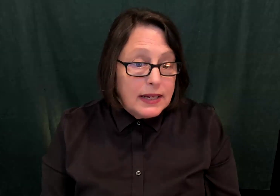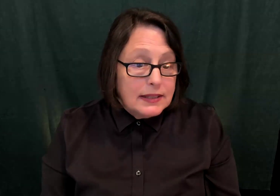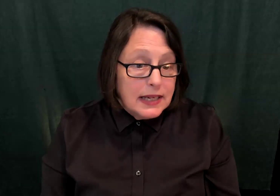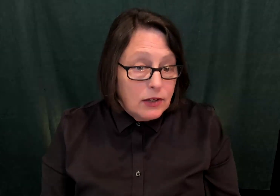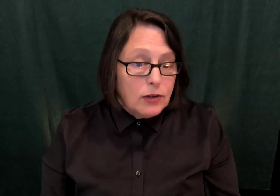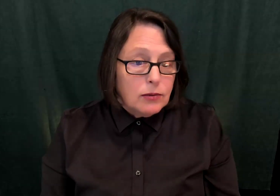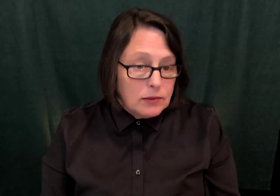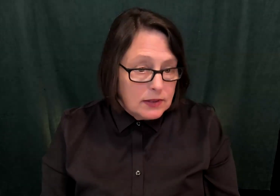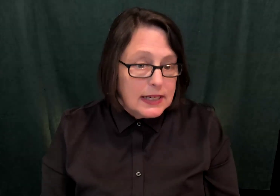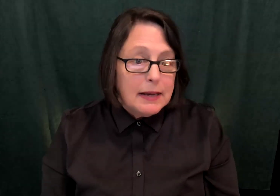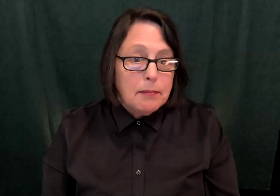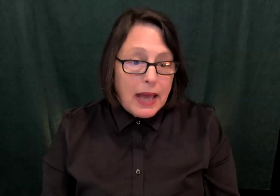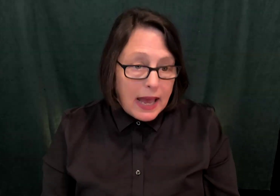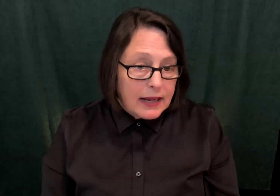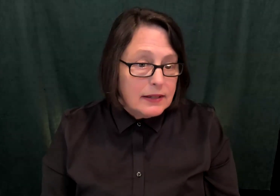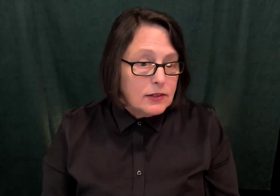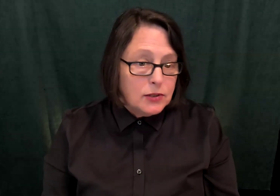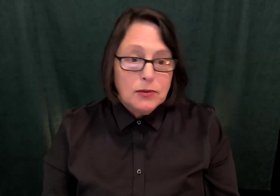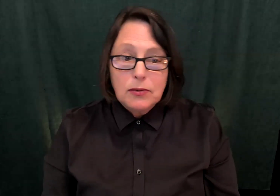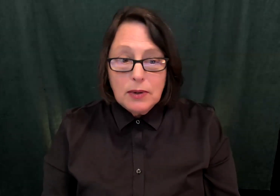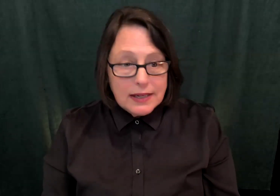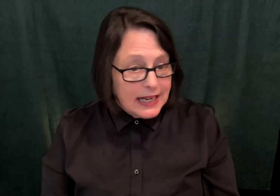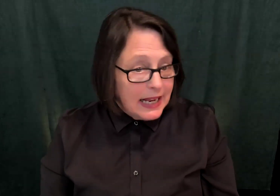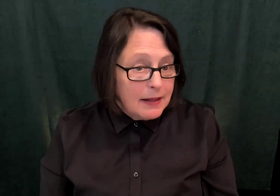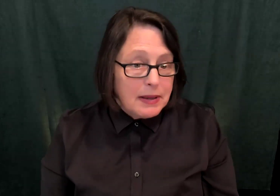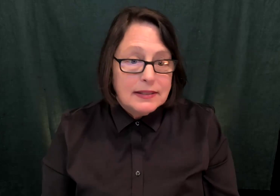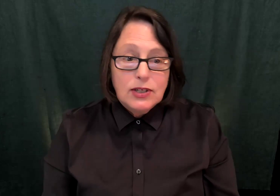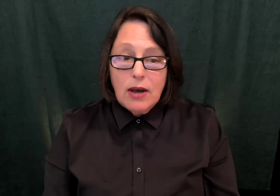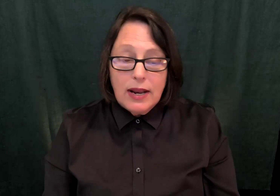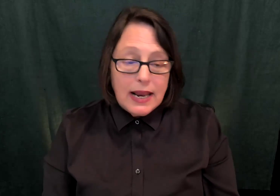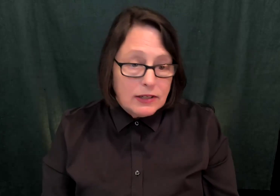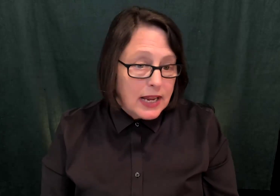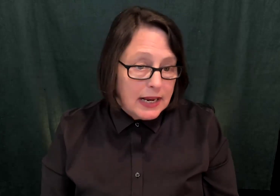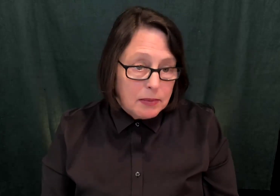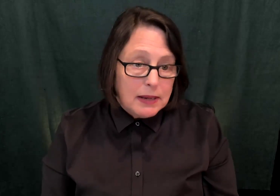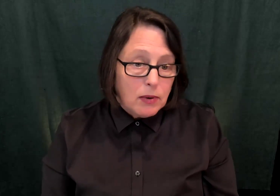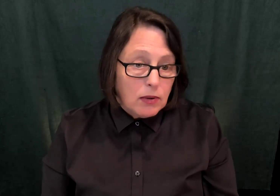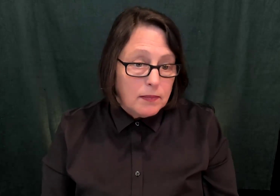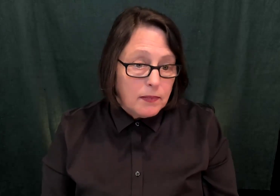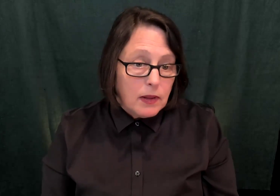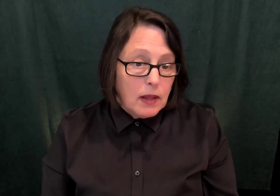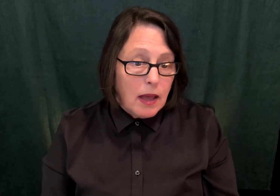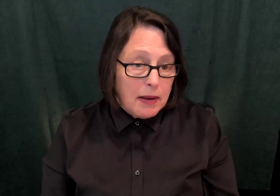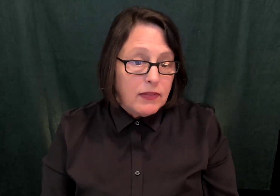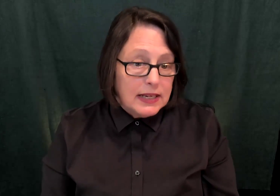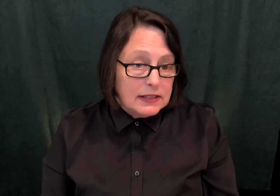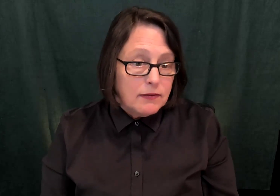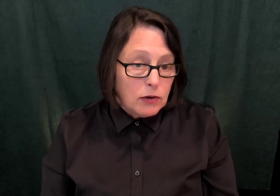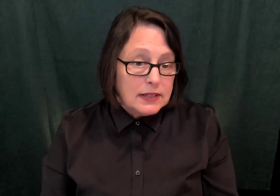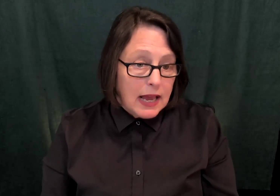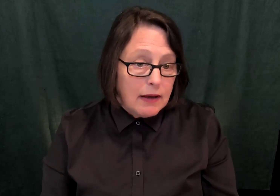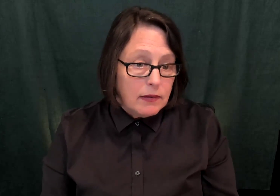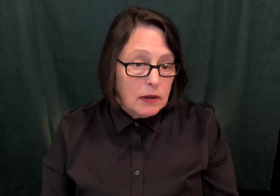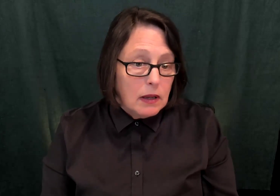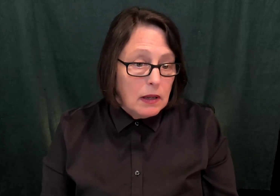And we continue to get back to getting the message out and educating people about the needs